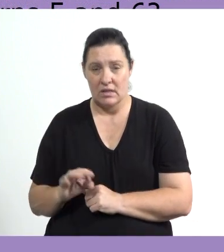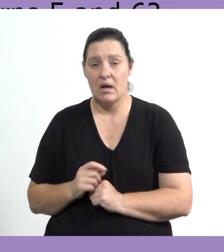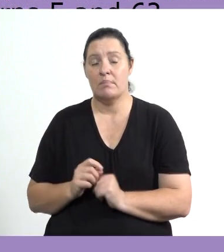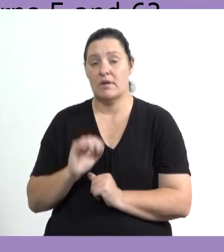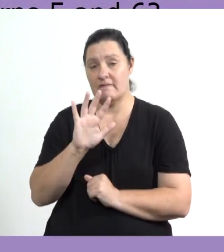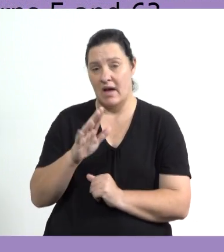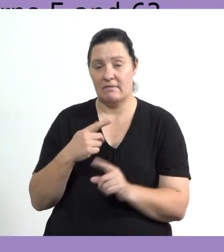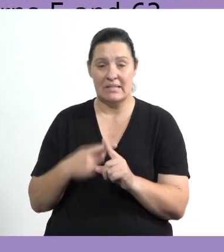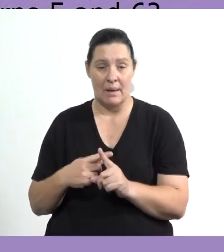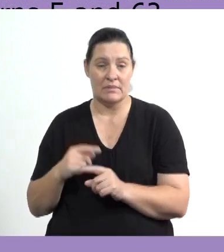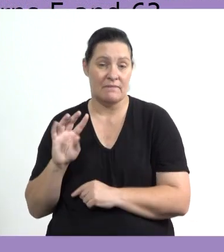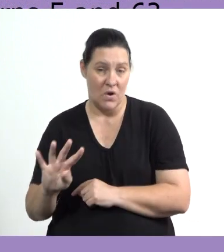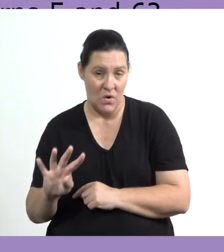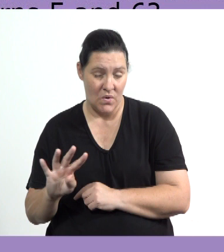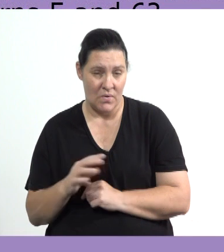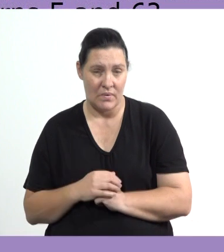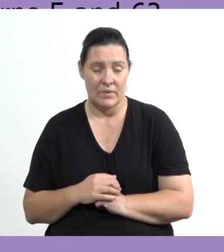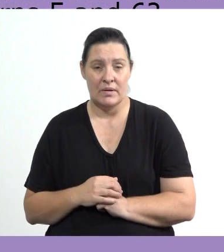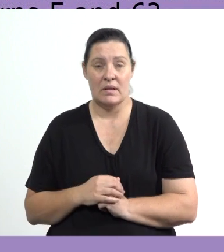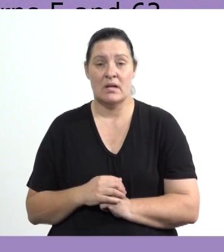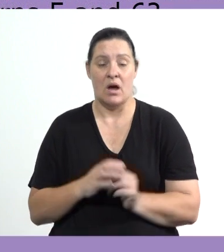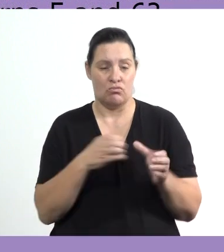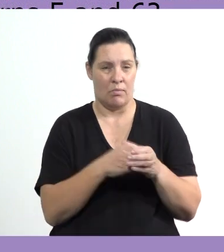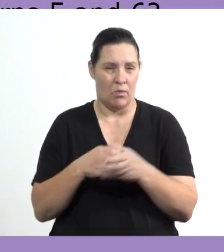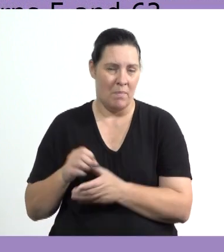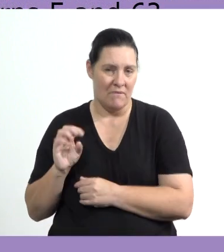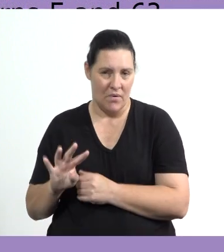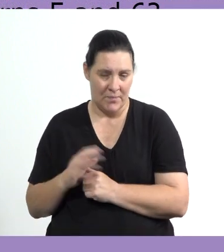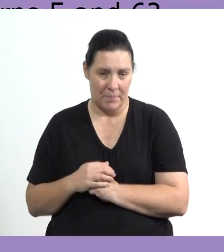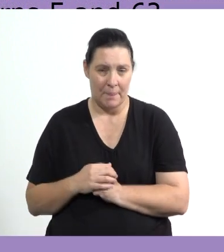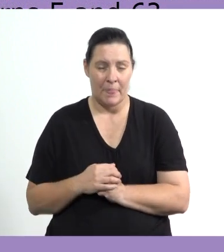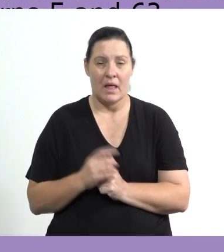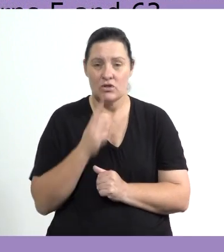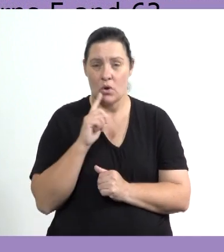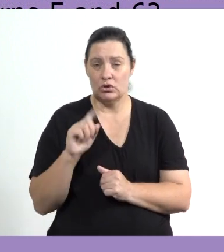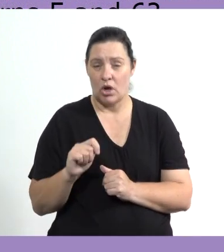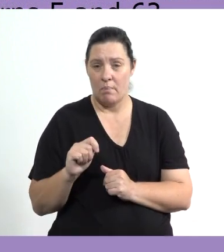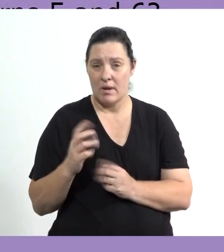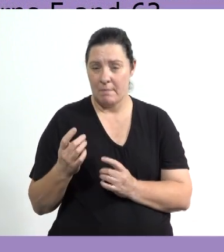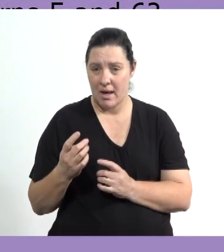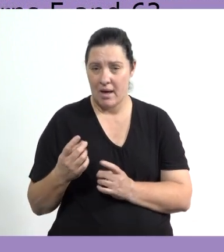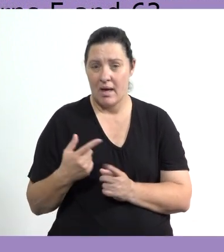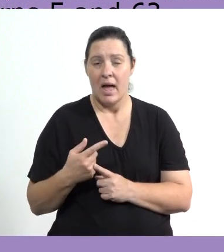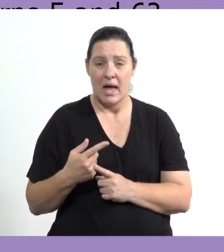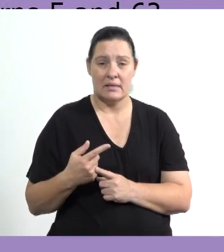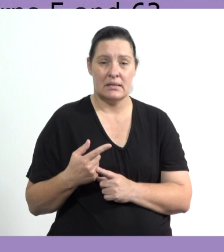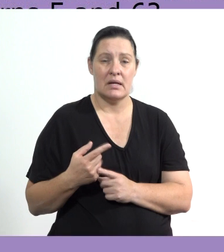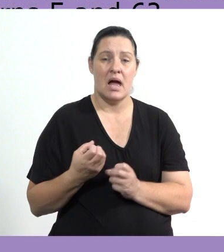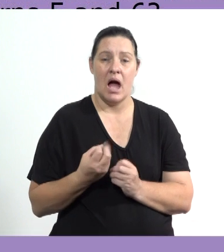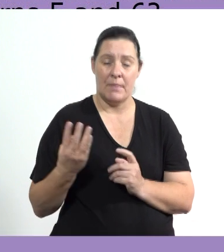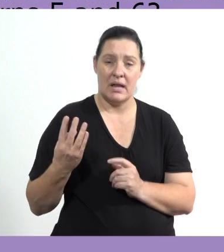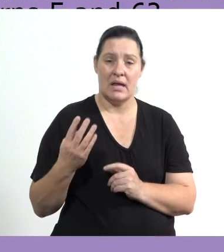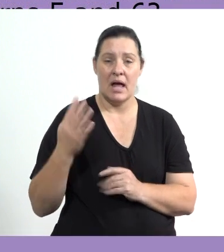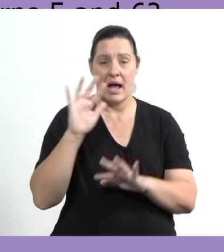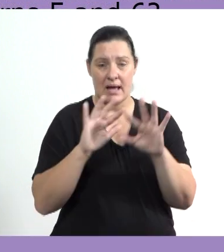would be 5 sets of 4. So now what is happening between the term number and the number